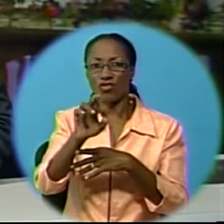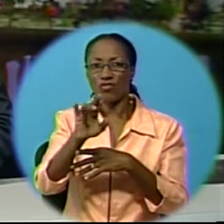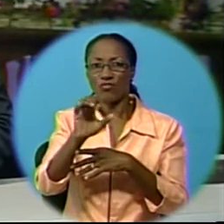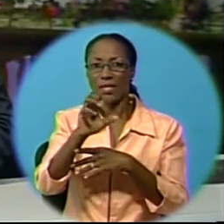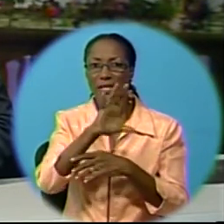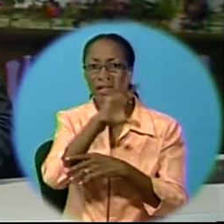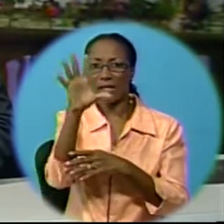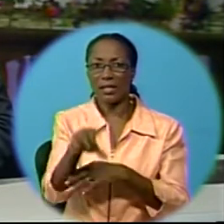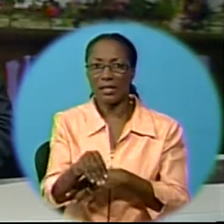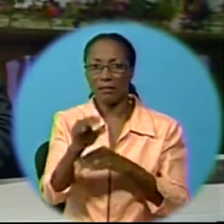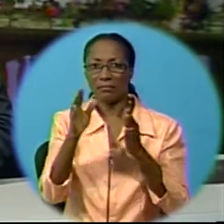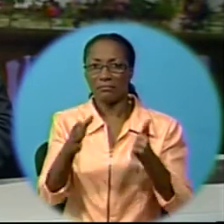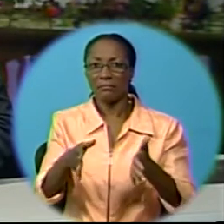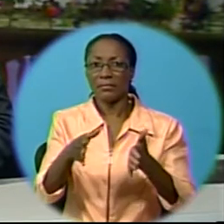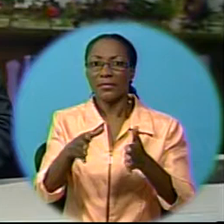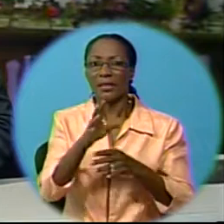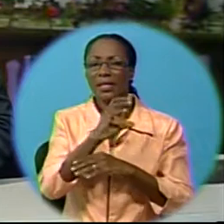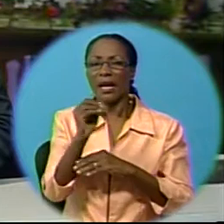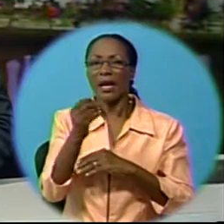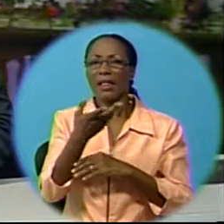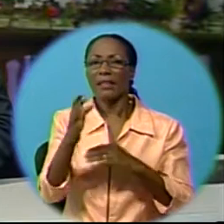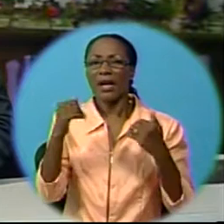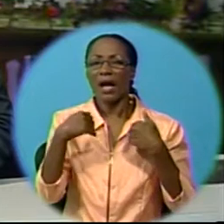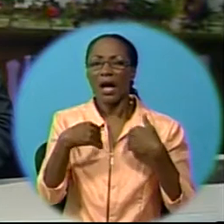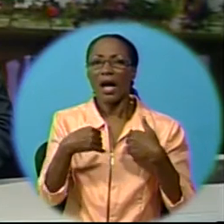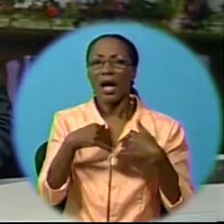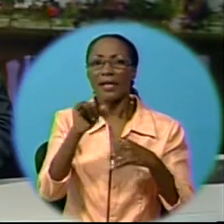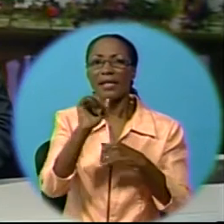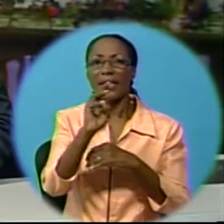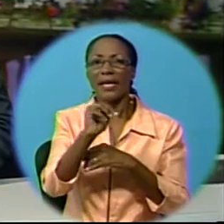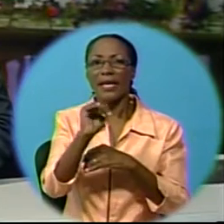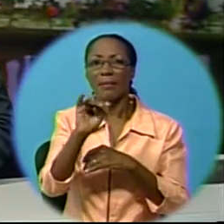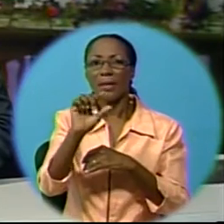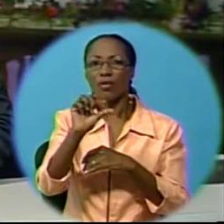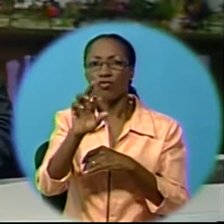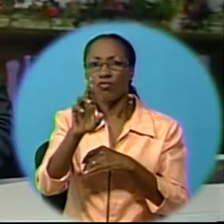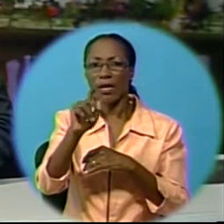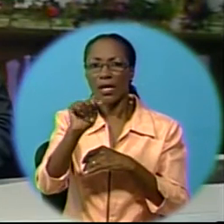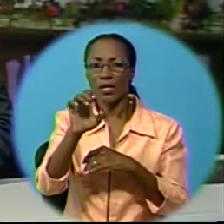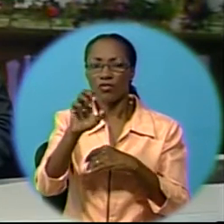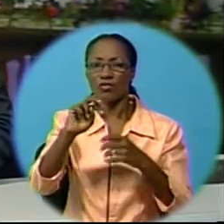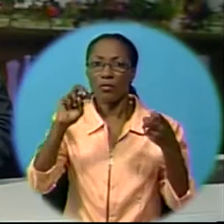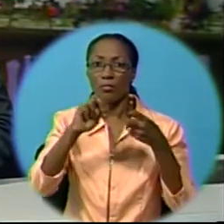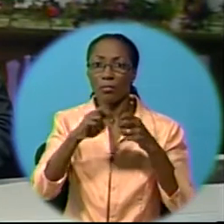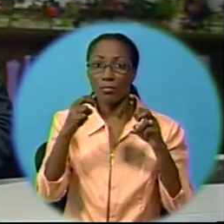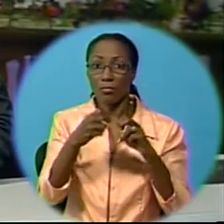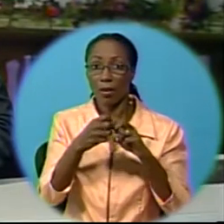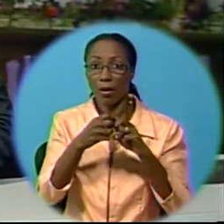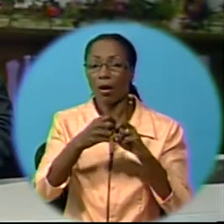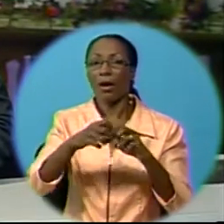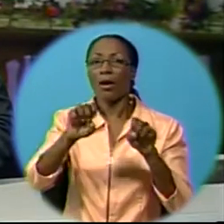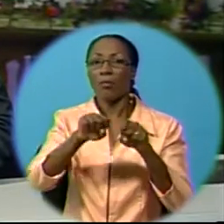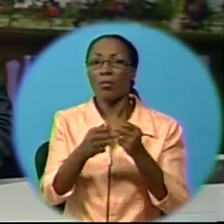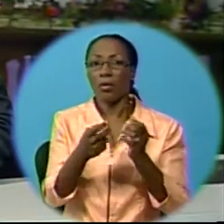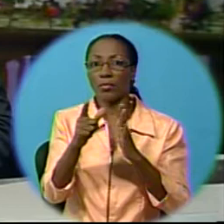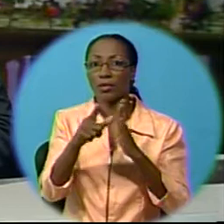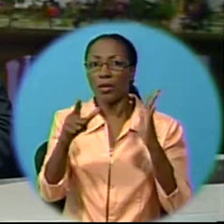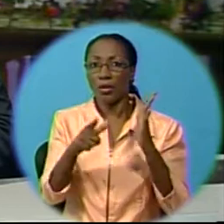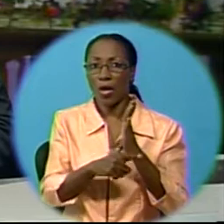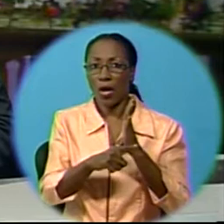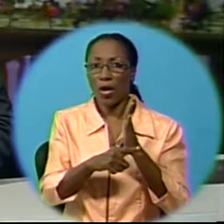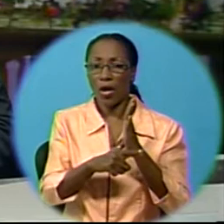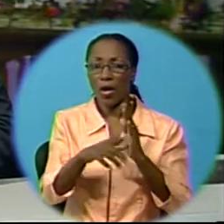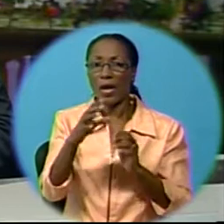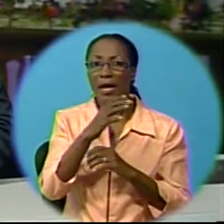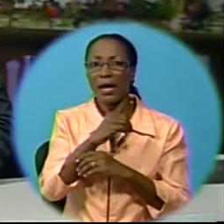where they were being held for immigration violations. Their names have not been disclosed. A guard making his rounds at the Aripos Center